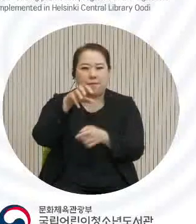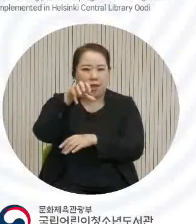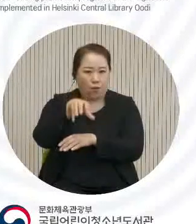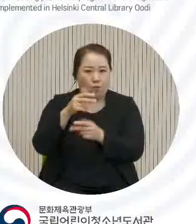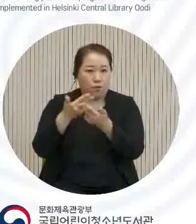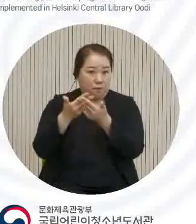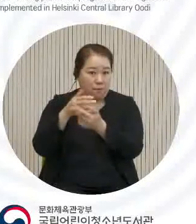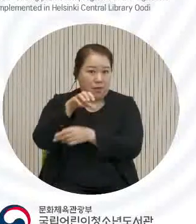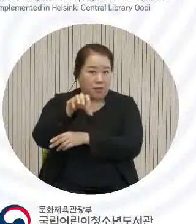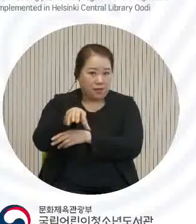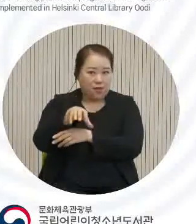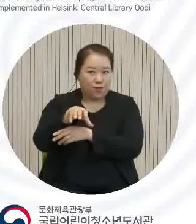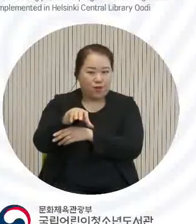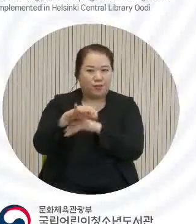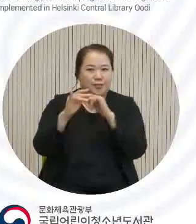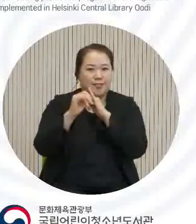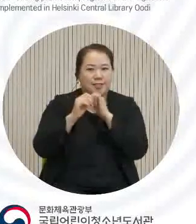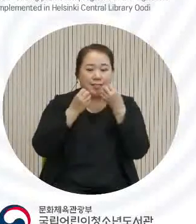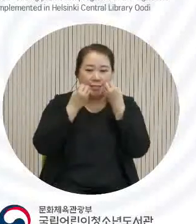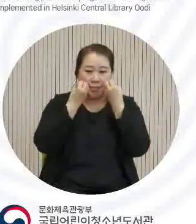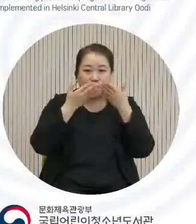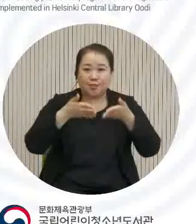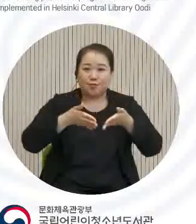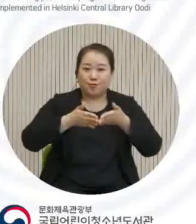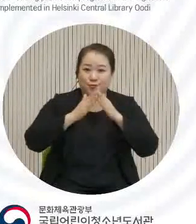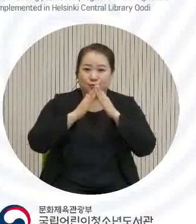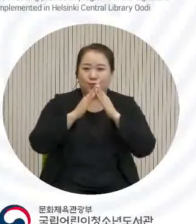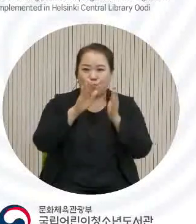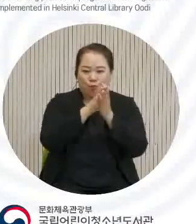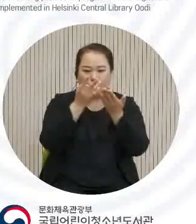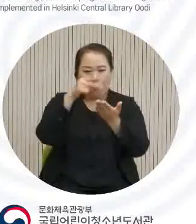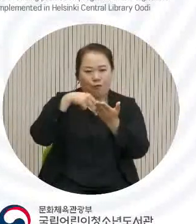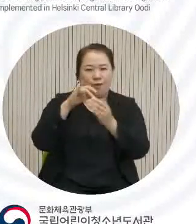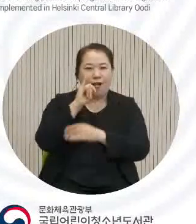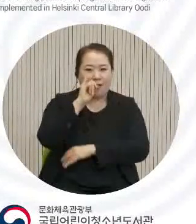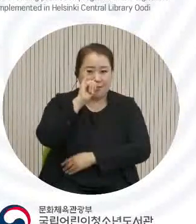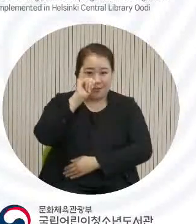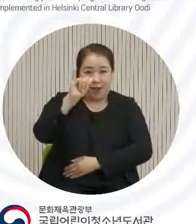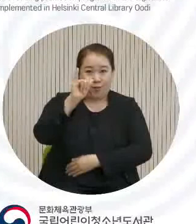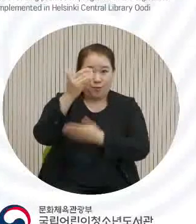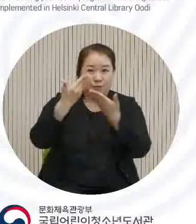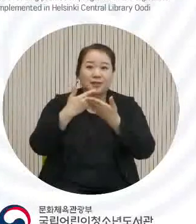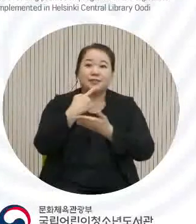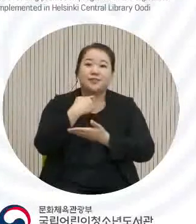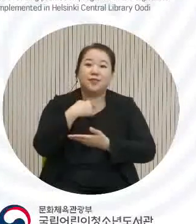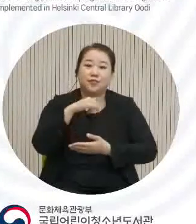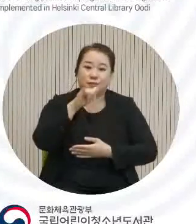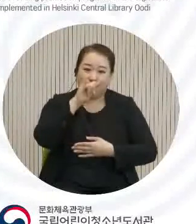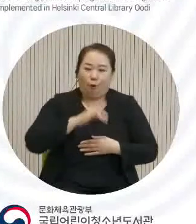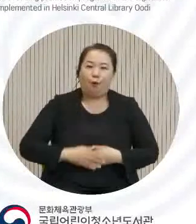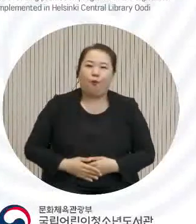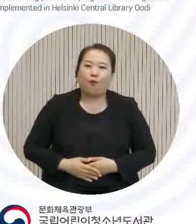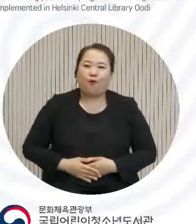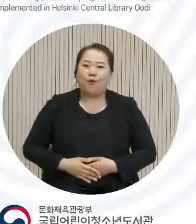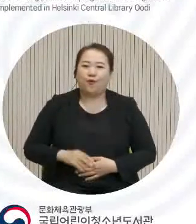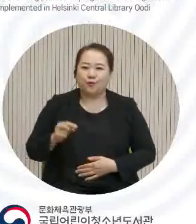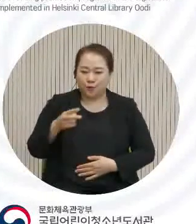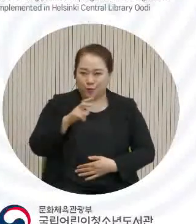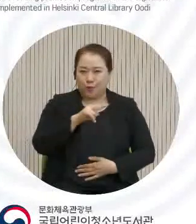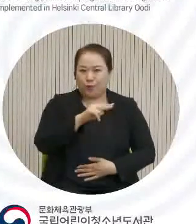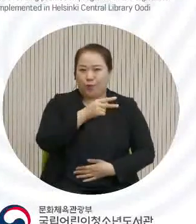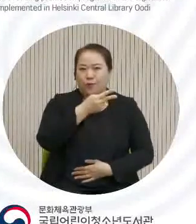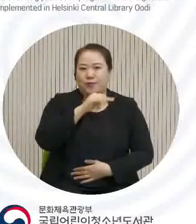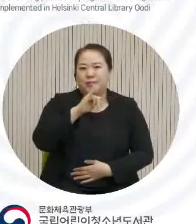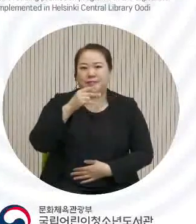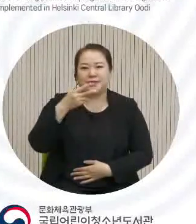Other awards include International Cultural Heritage Award, Best in Heritage, and Detailed Prize for